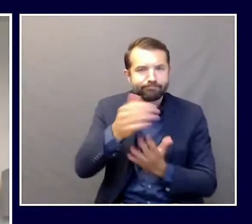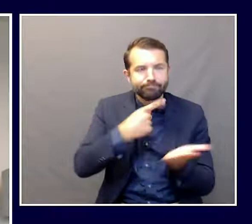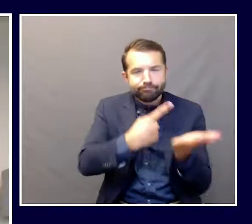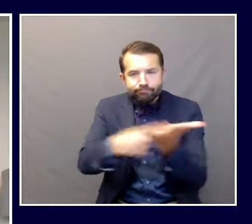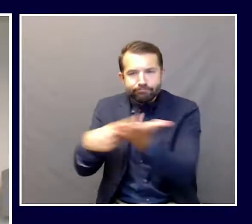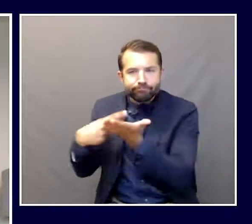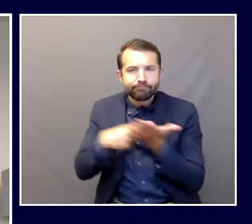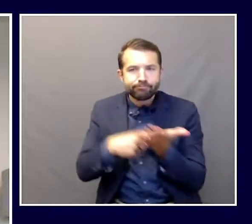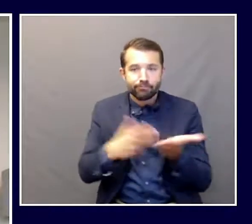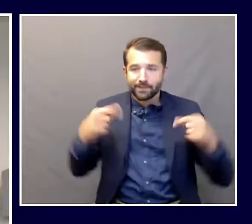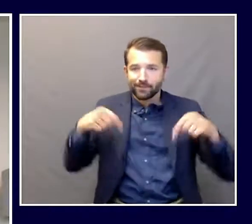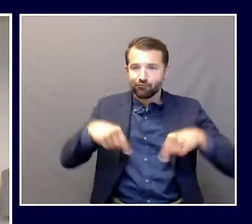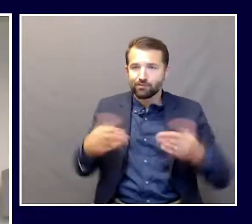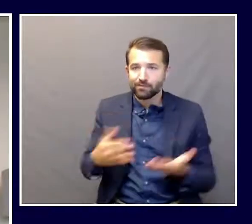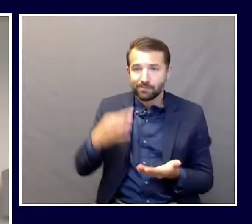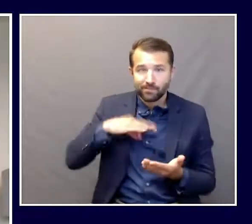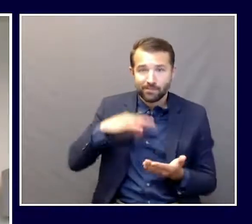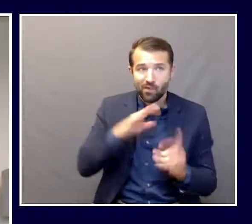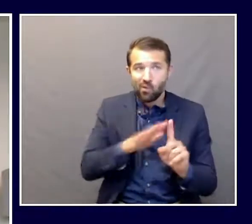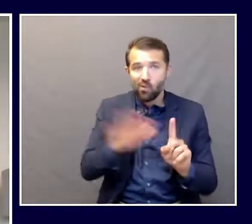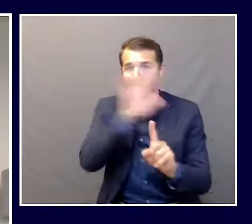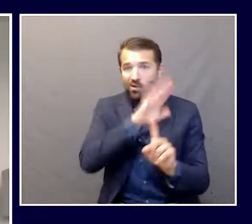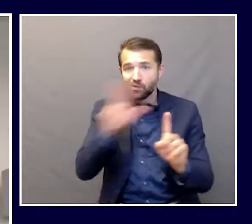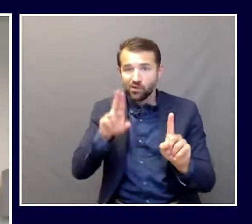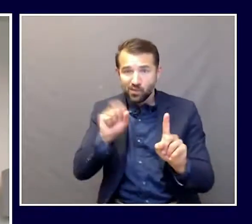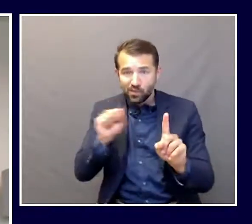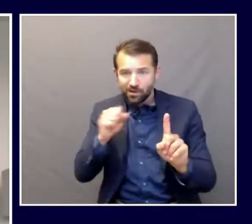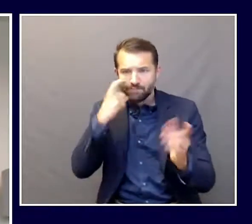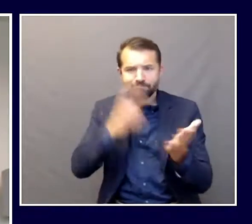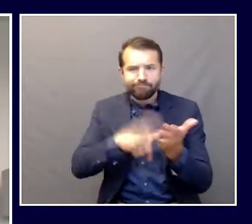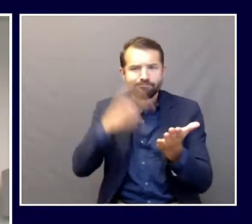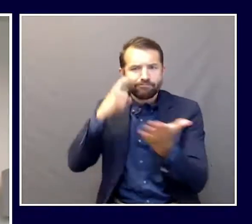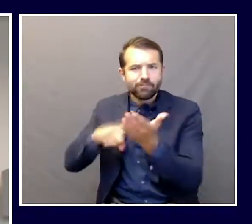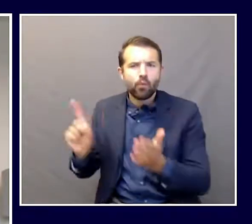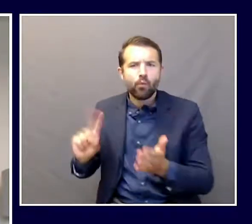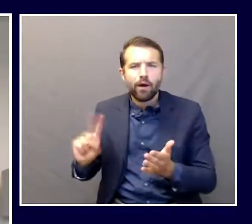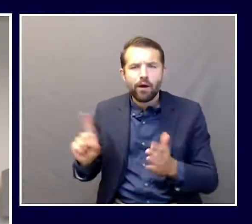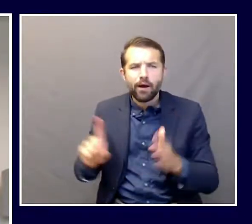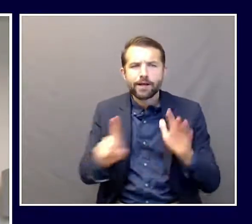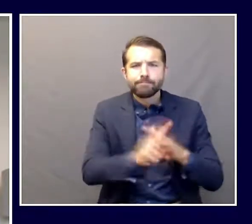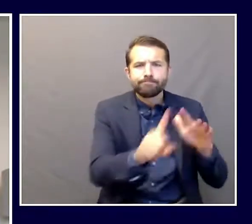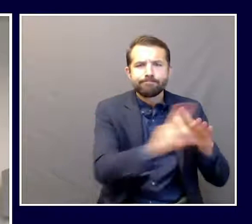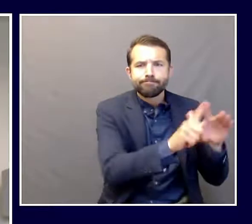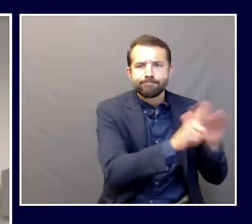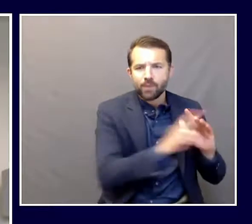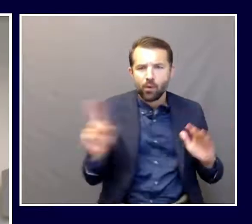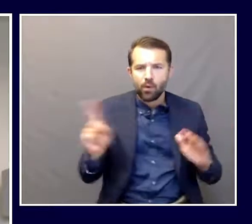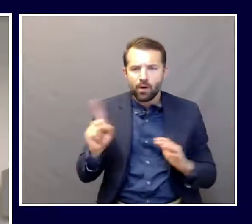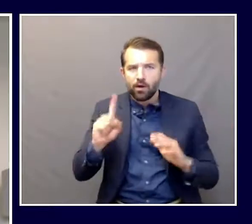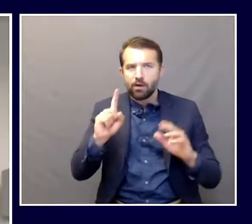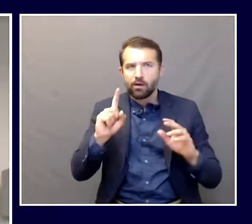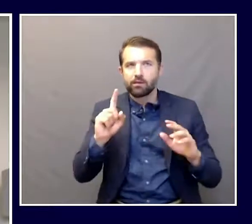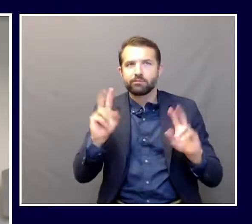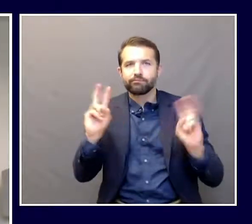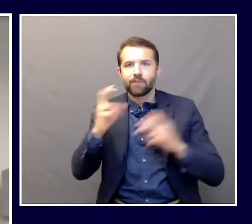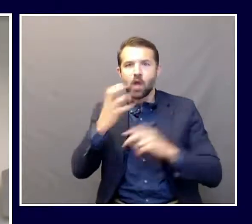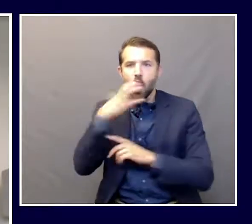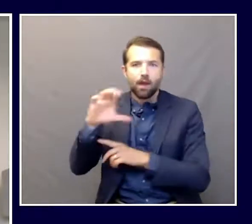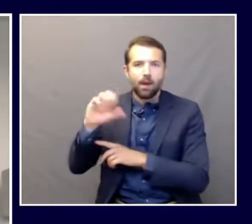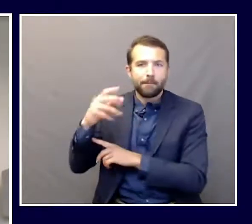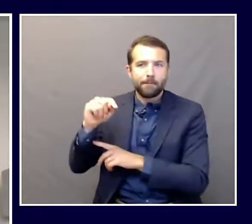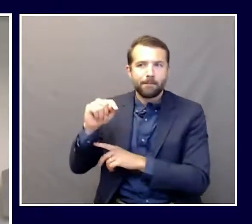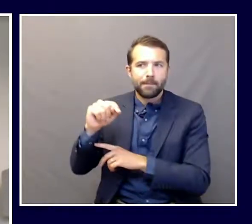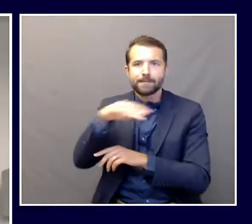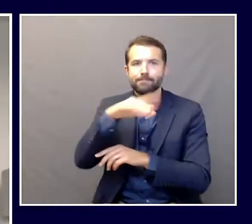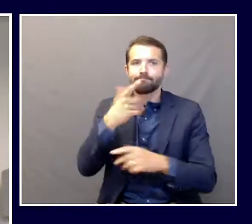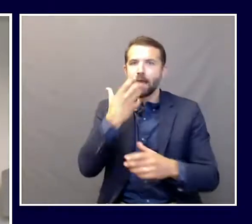for particular hotspots where we see that the variant is emerging with great force and ferocity. And as we